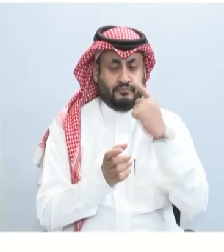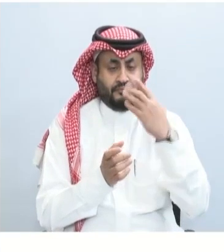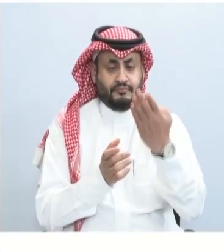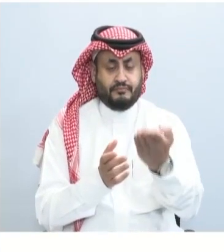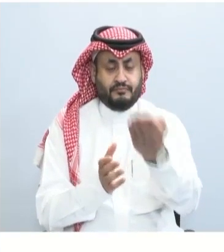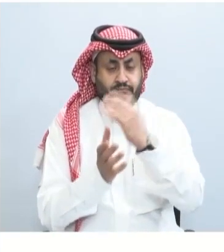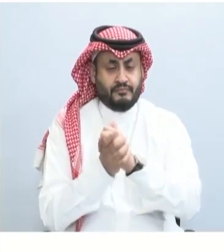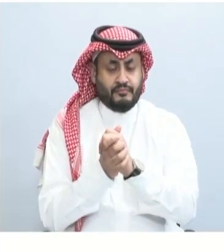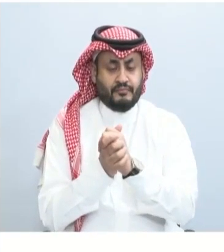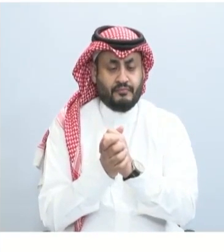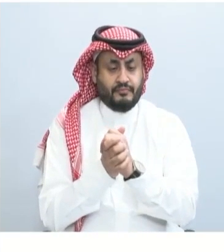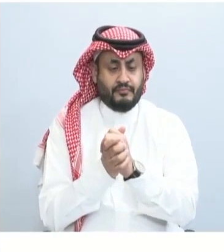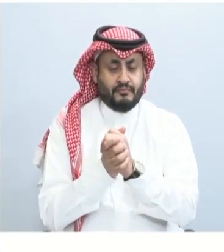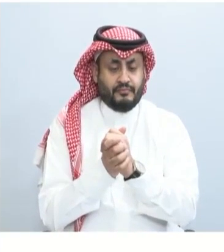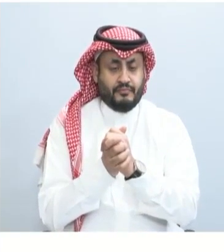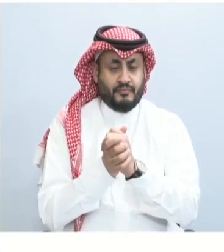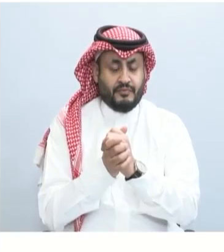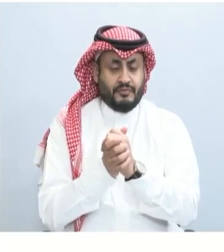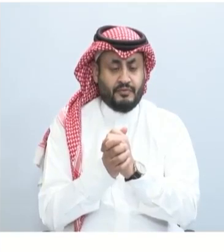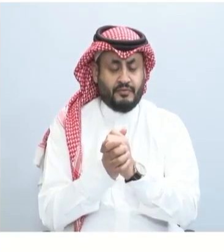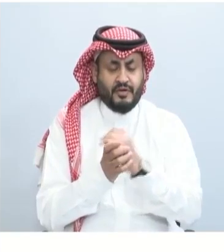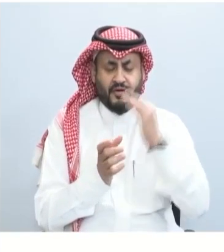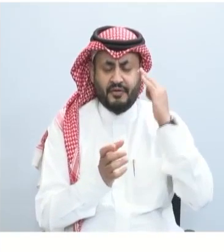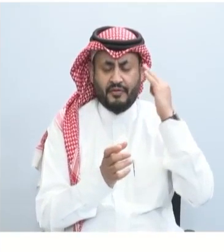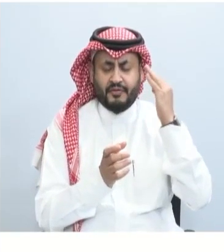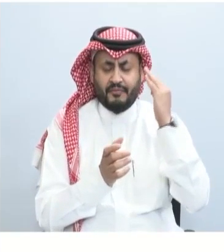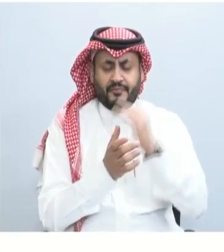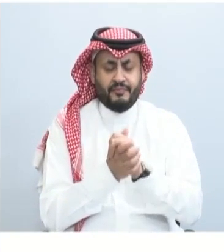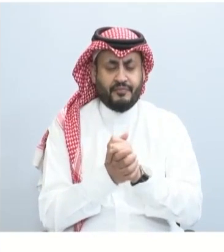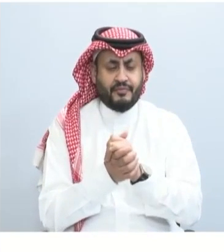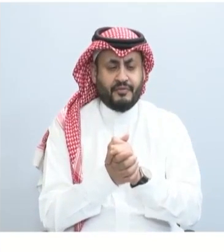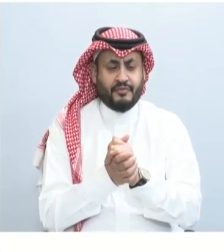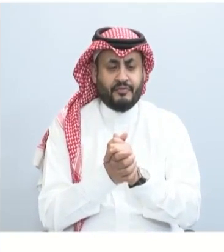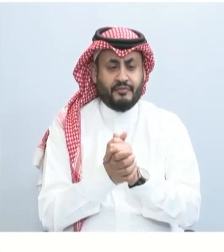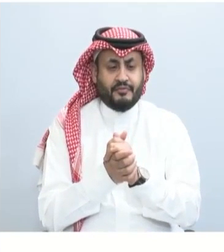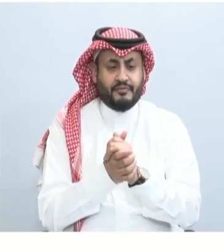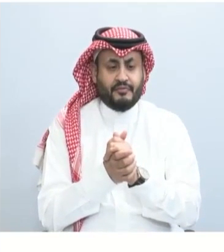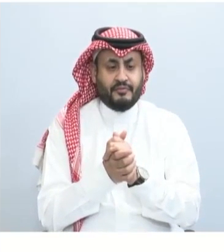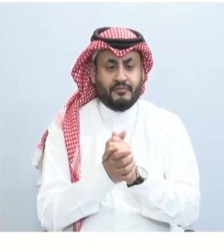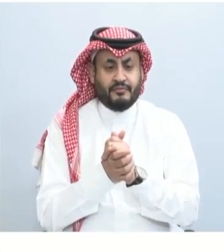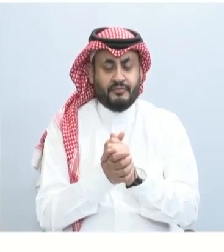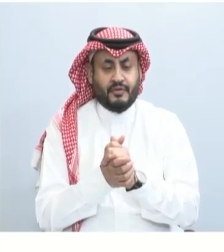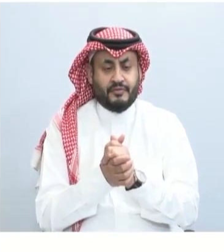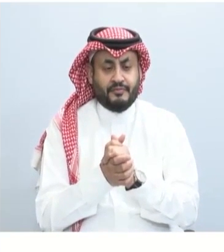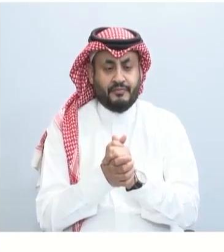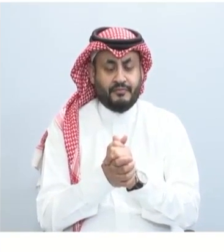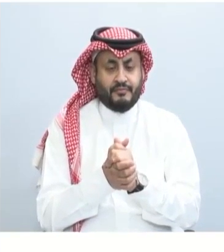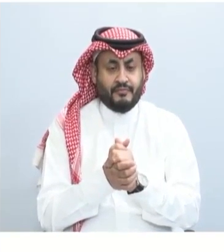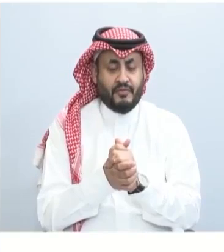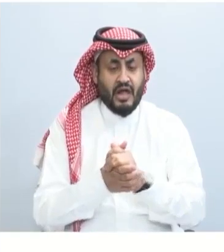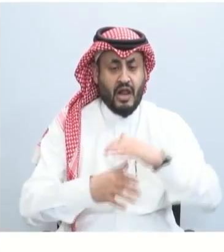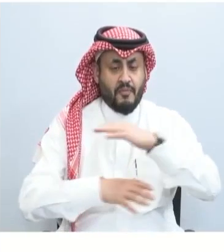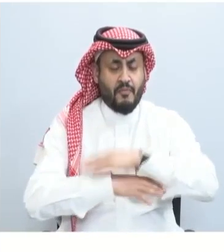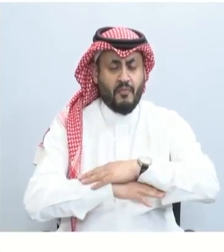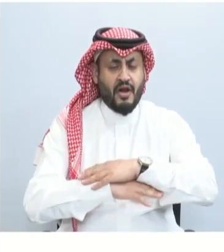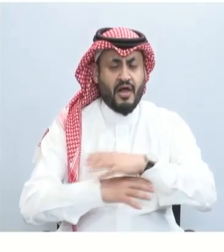page 112, we're going to listen to words that has what do we call the polite vowels.